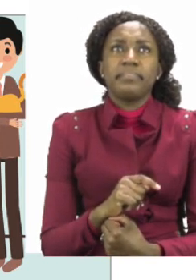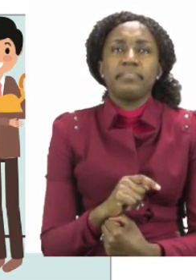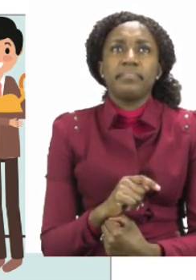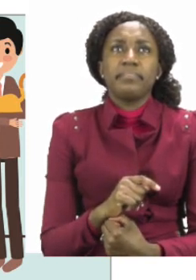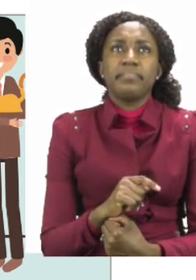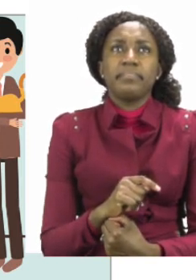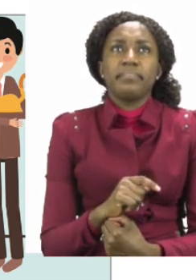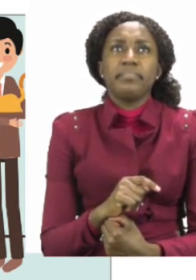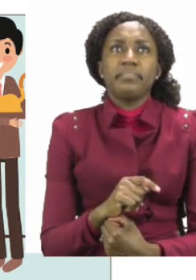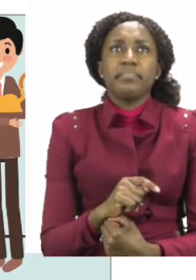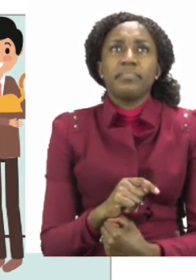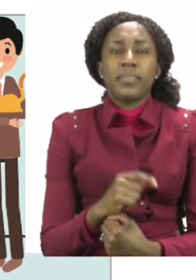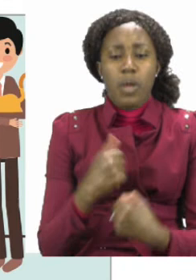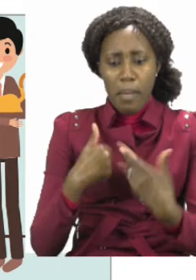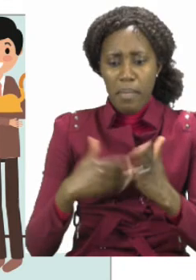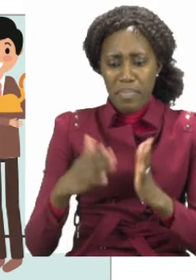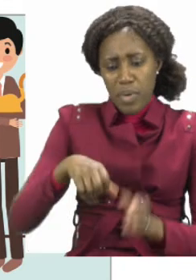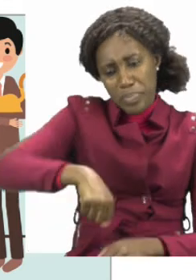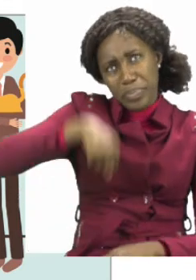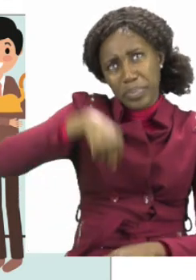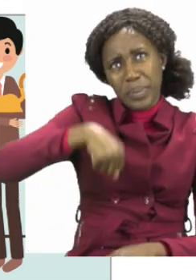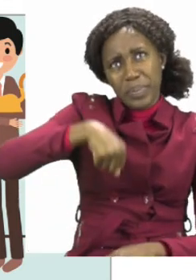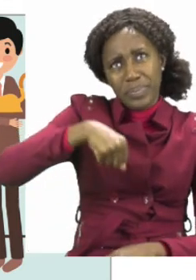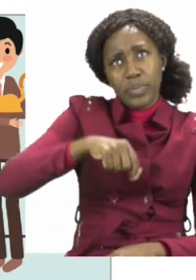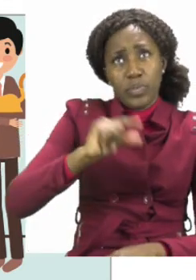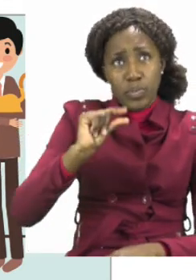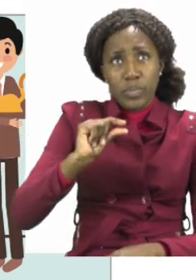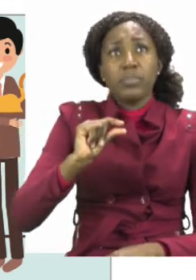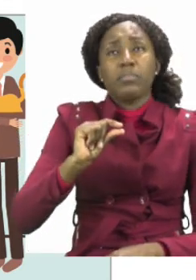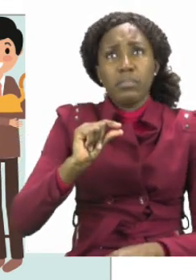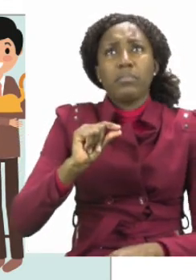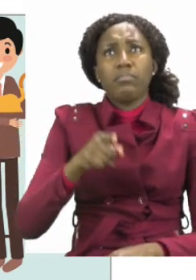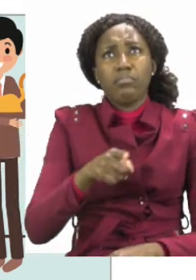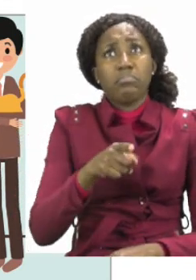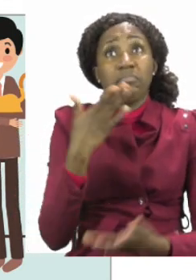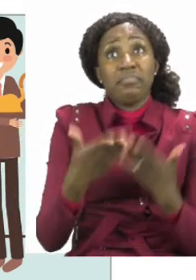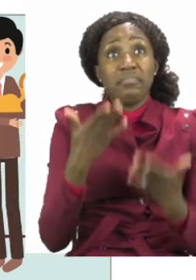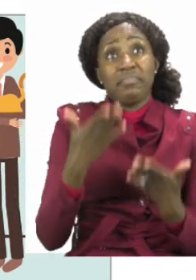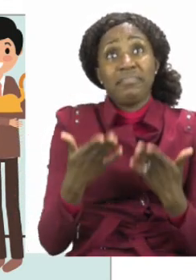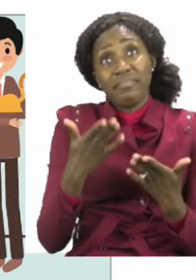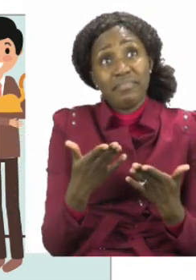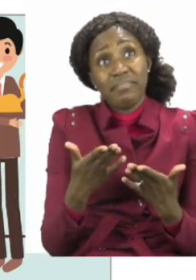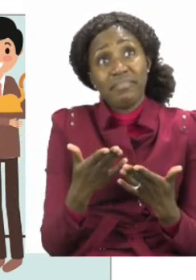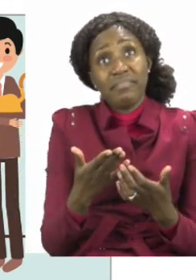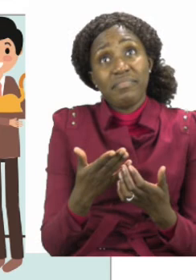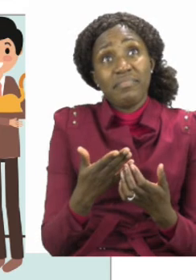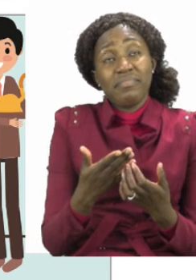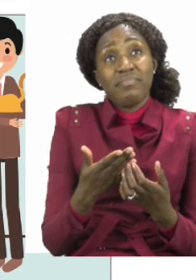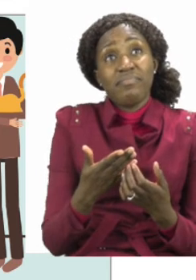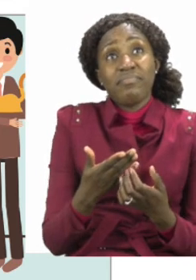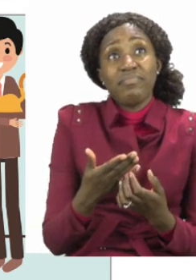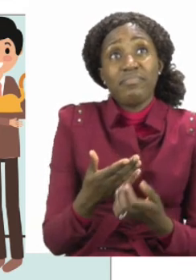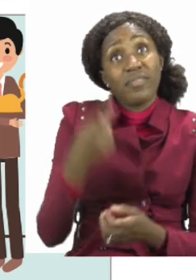There's a little basket, yes, and that basket could be the little pet